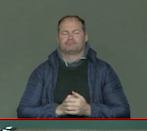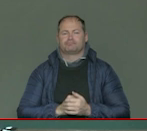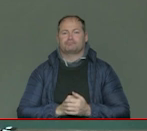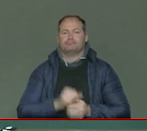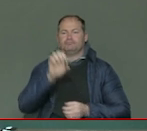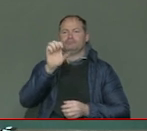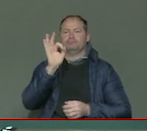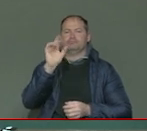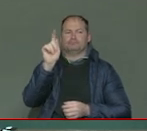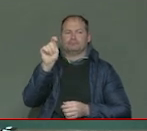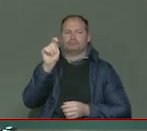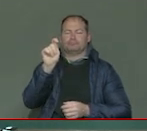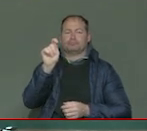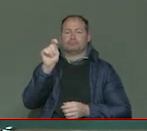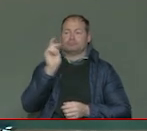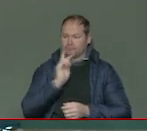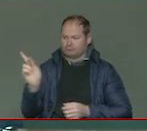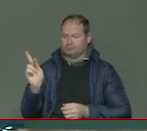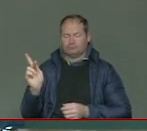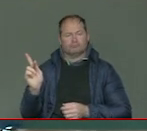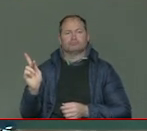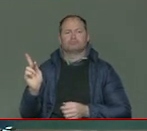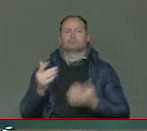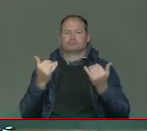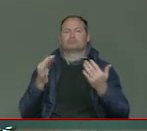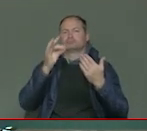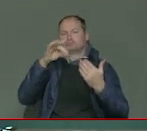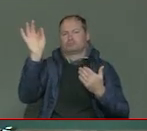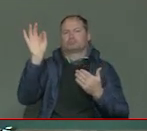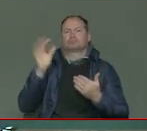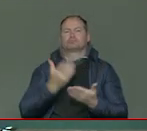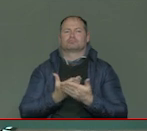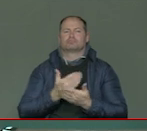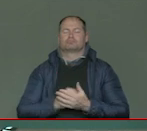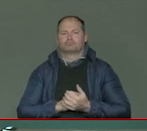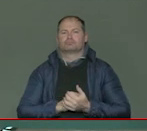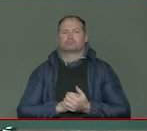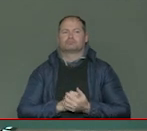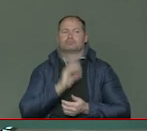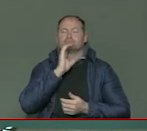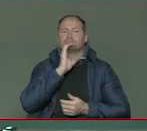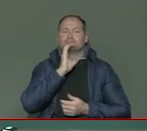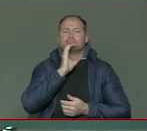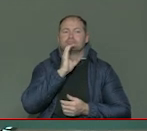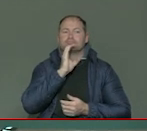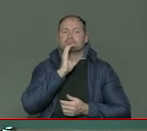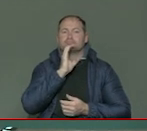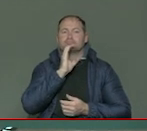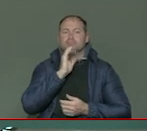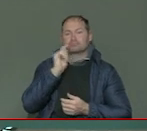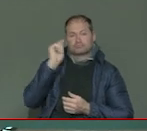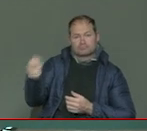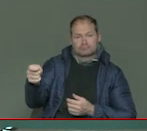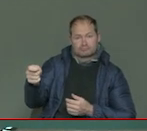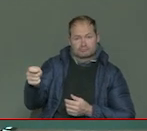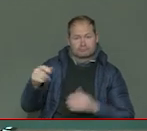EFT also appeared on the bank statement, so we can also tick that one off. So that means everything that was outstanding has